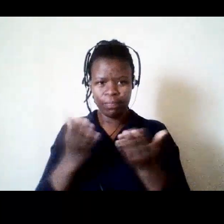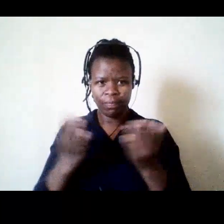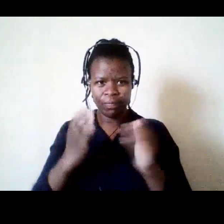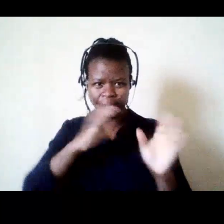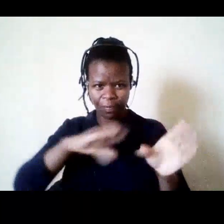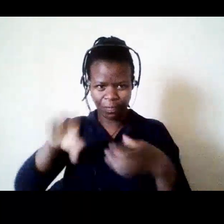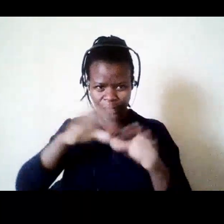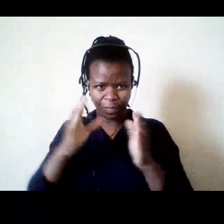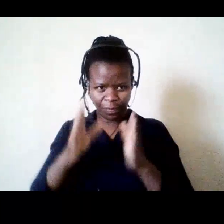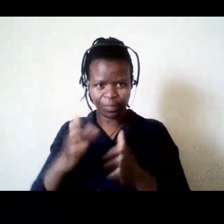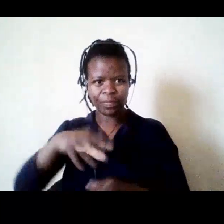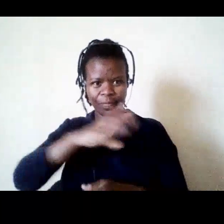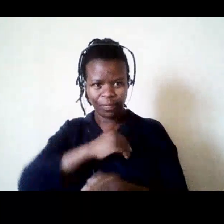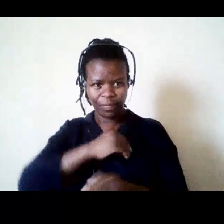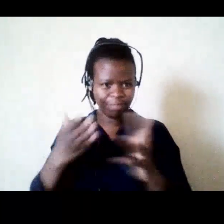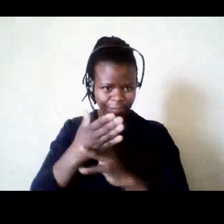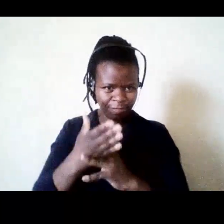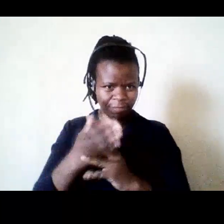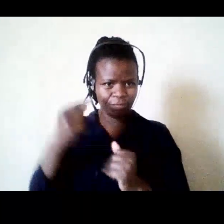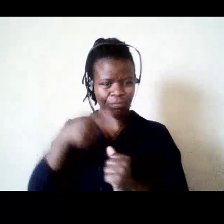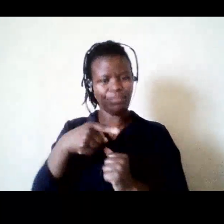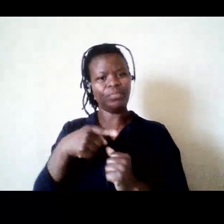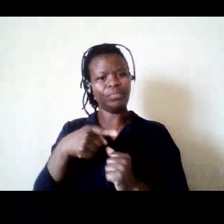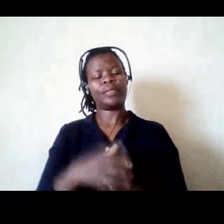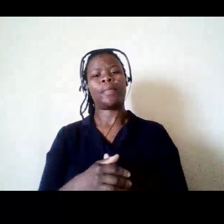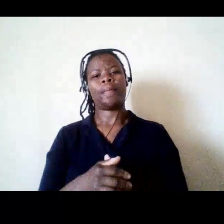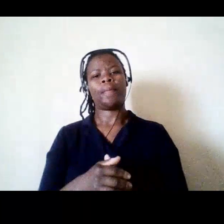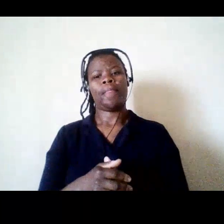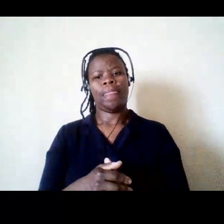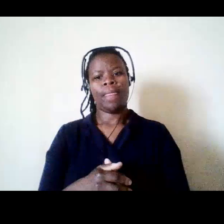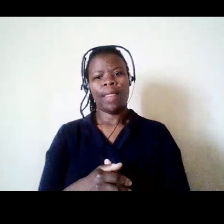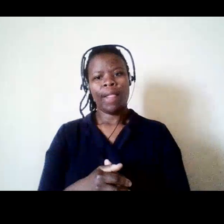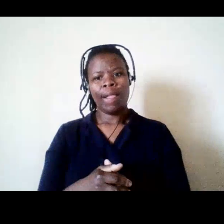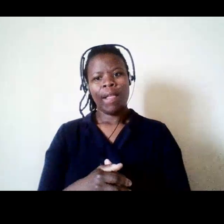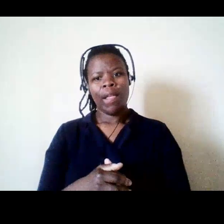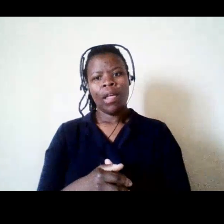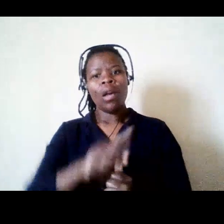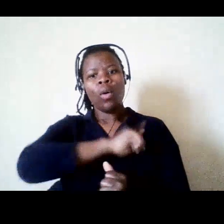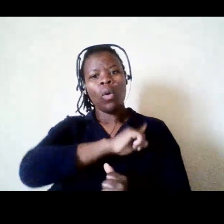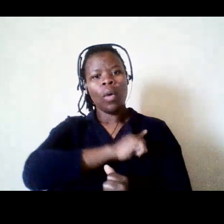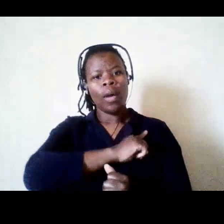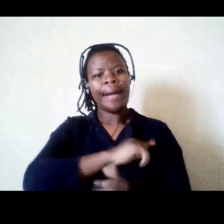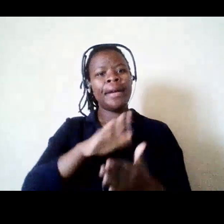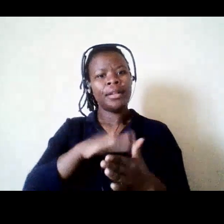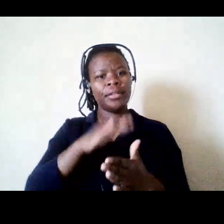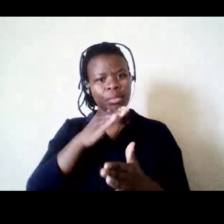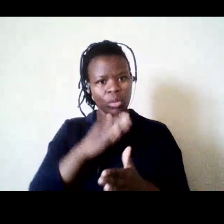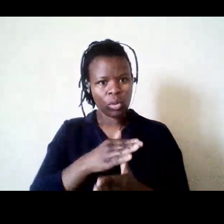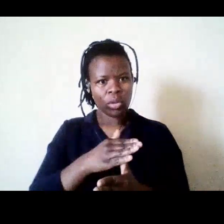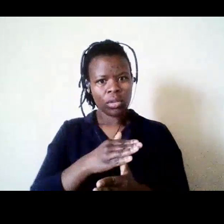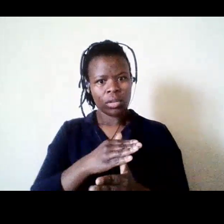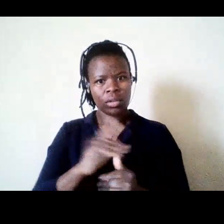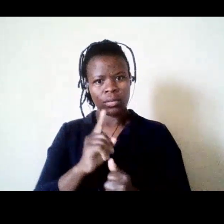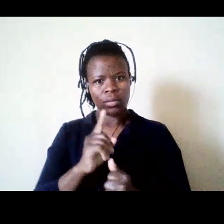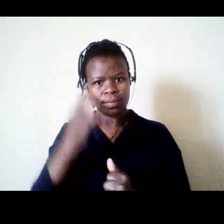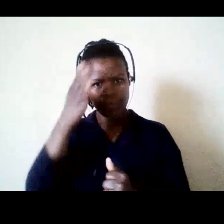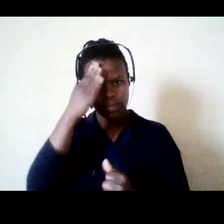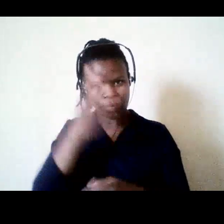up and continually say what is this, because they know it's right, but they don't want to,